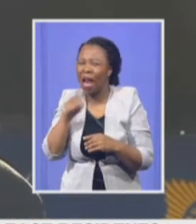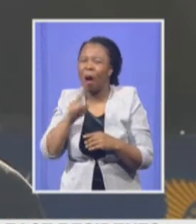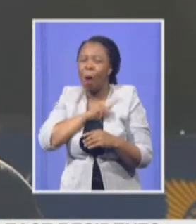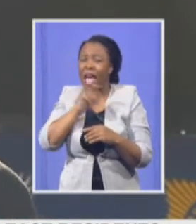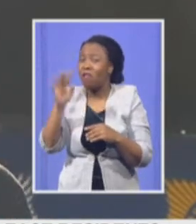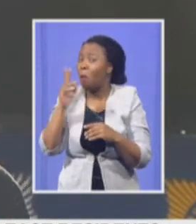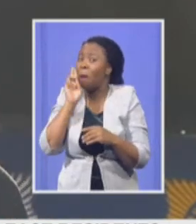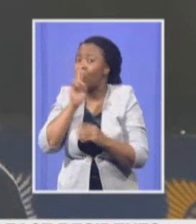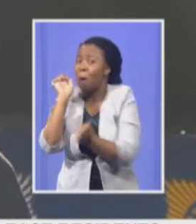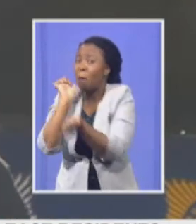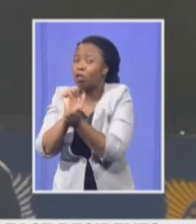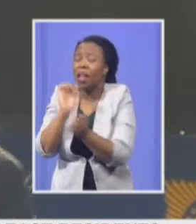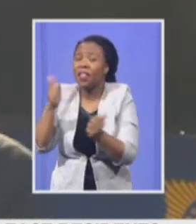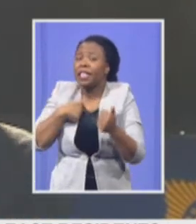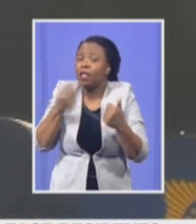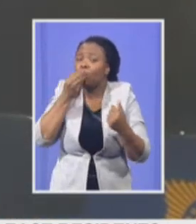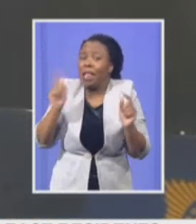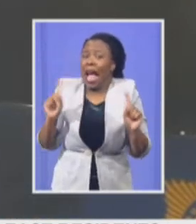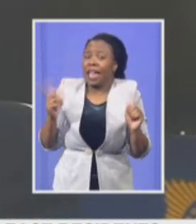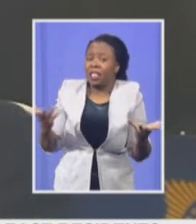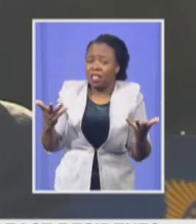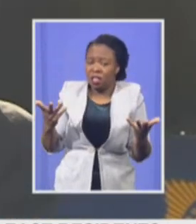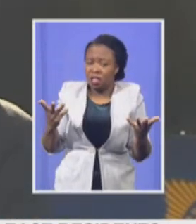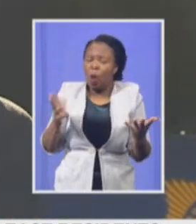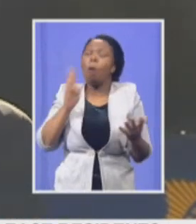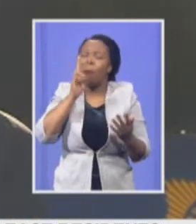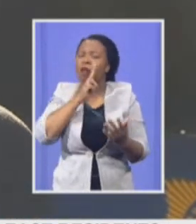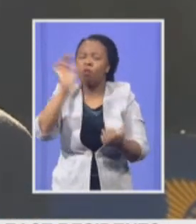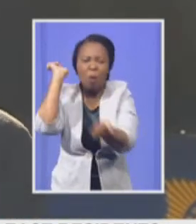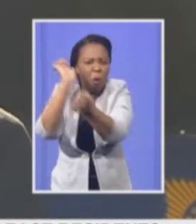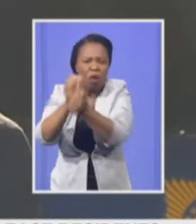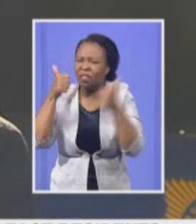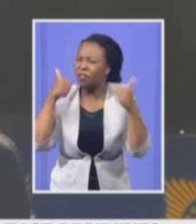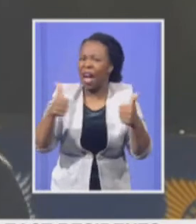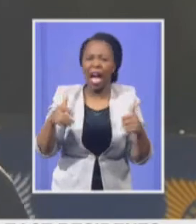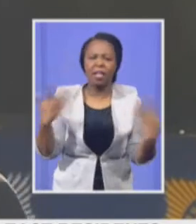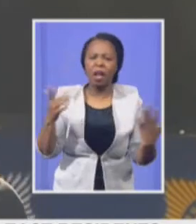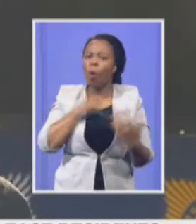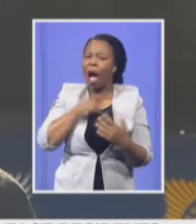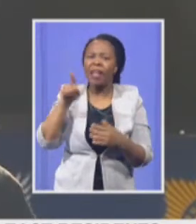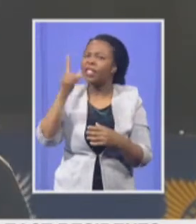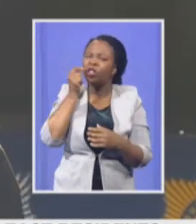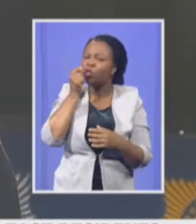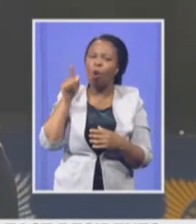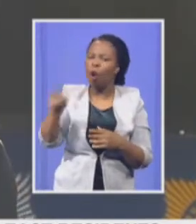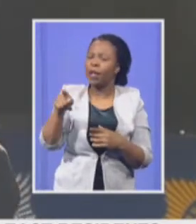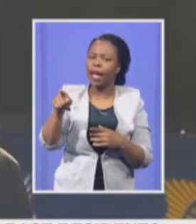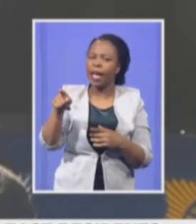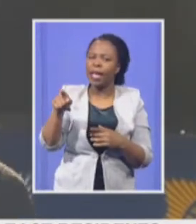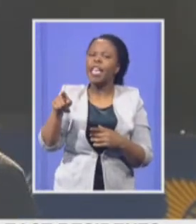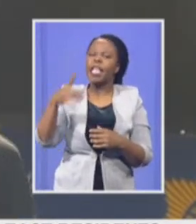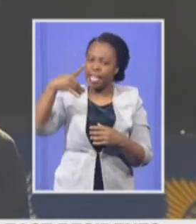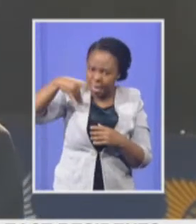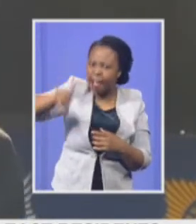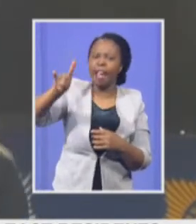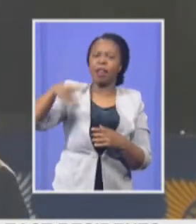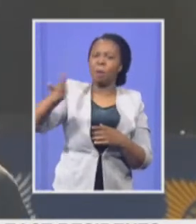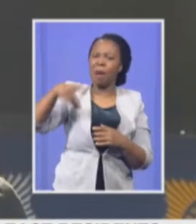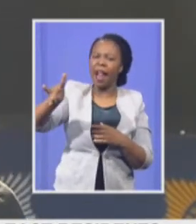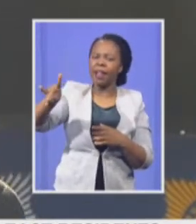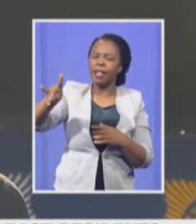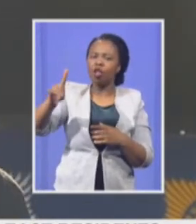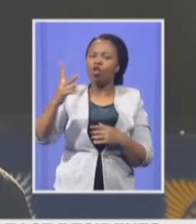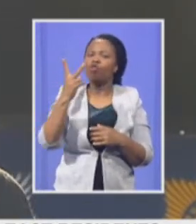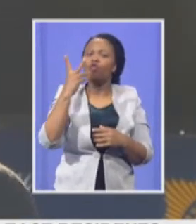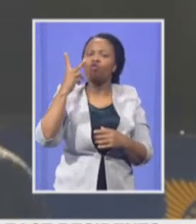umalume wakho. Umalume wakhe ngamana bodle ngoba akuyona indoda lonto. Lesinye nje isilwane esihamba ngenyawo